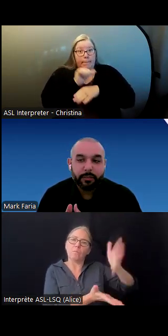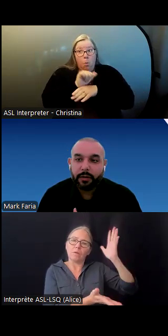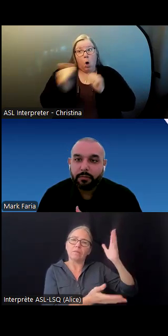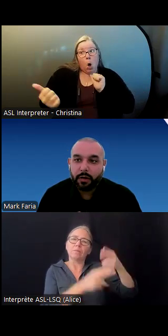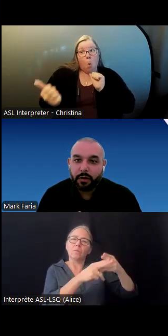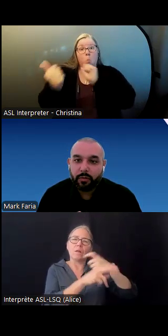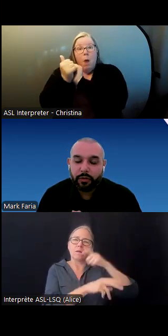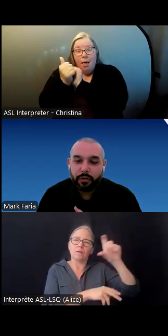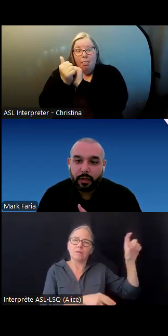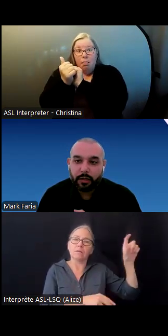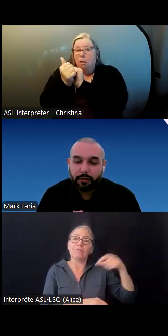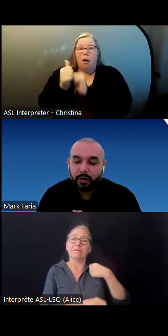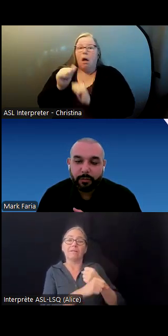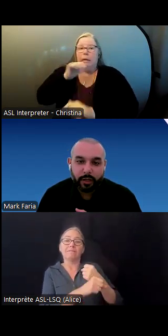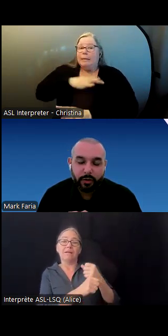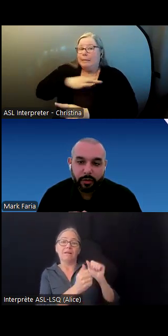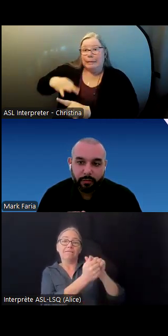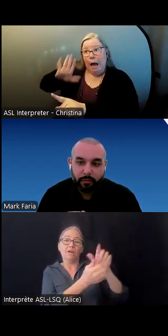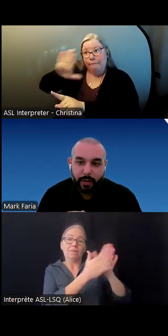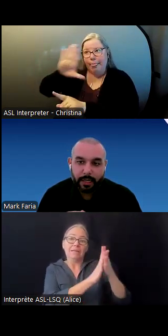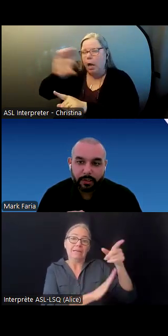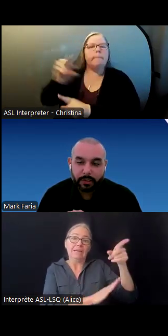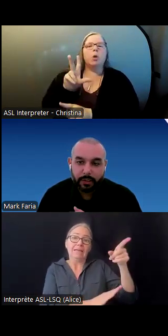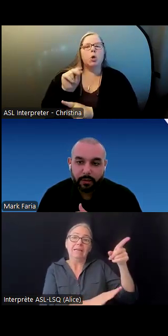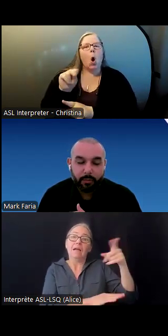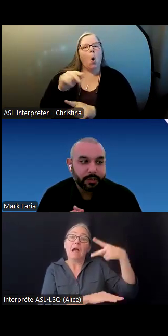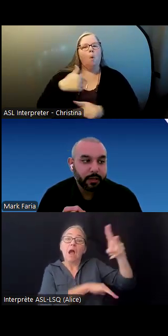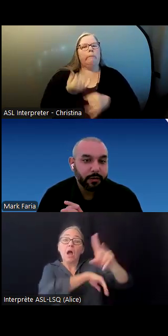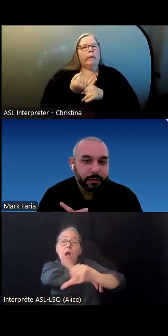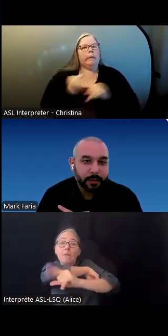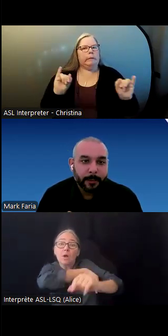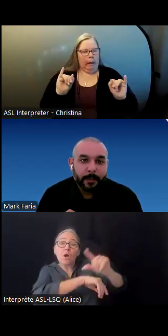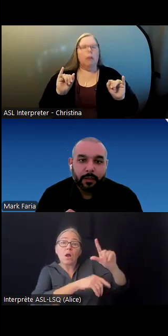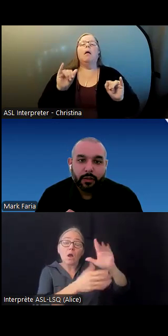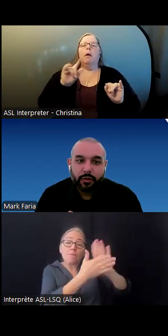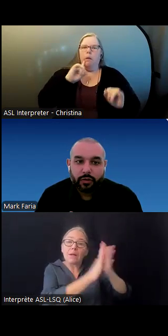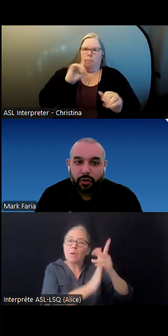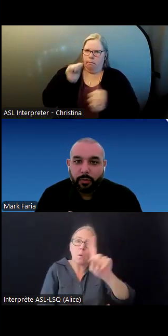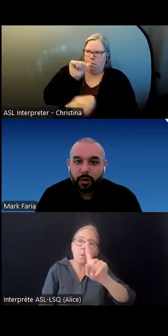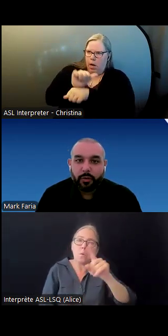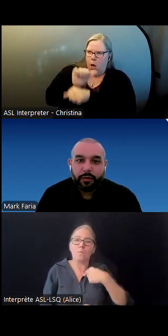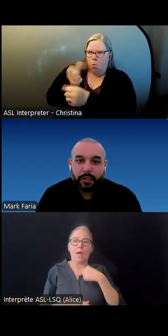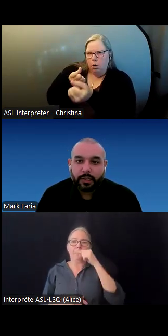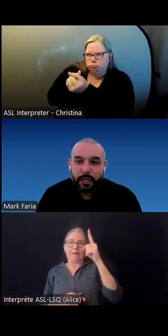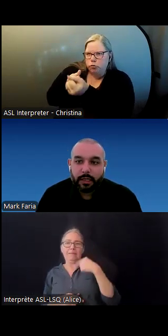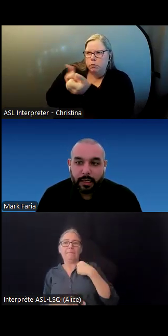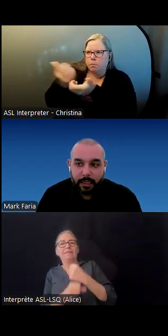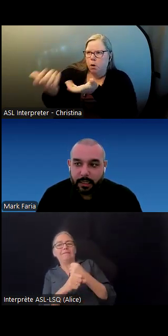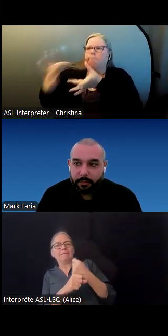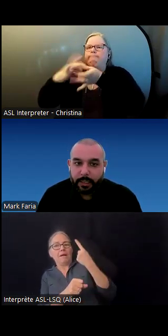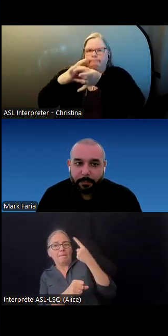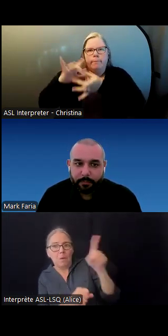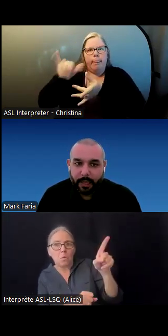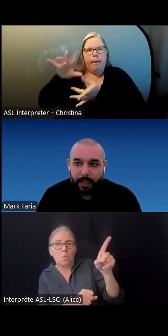little bit about Monarch Wealth, who I've been working with for the past almost 8 years. So Monarch Wealth is a